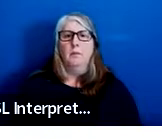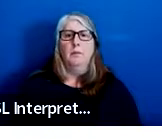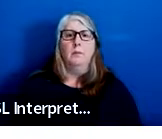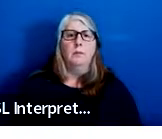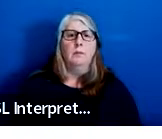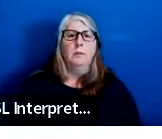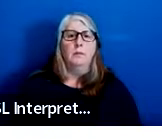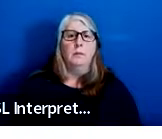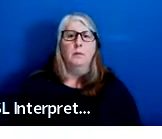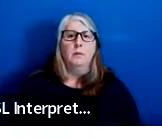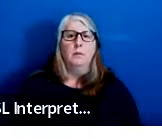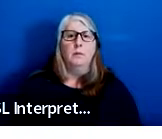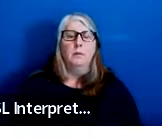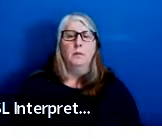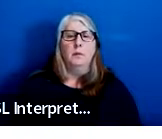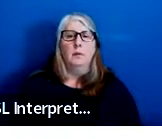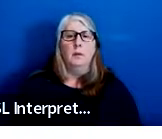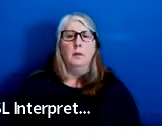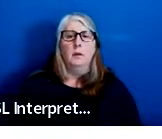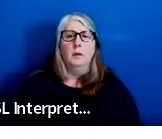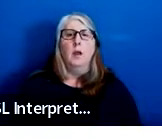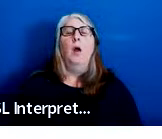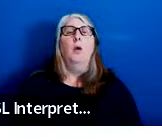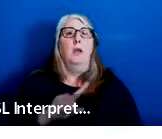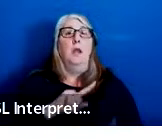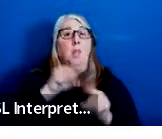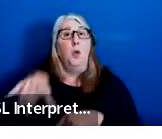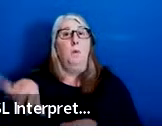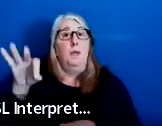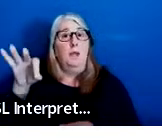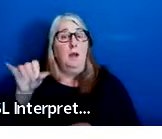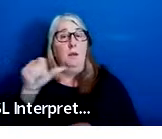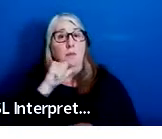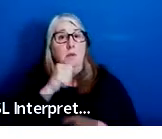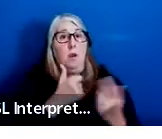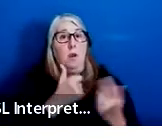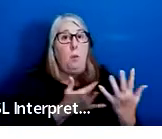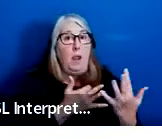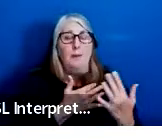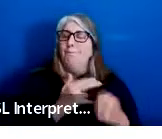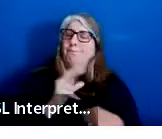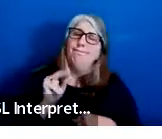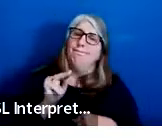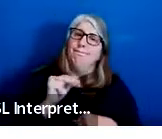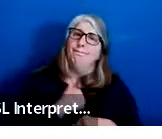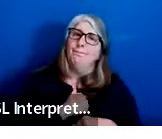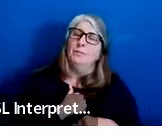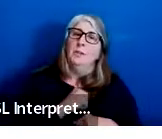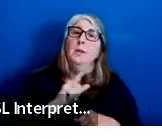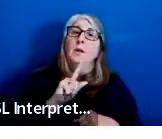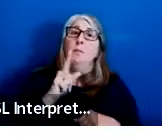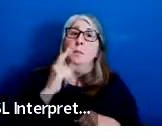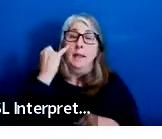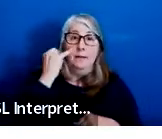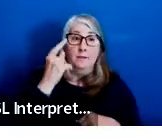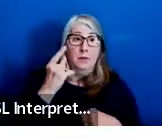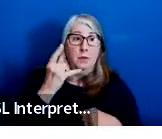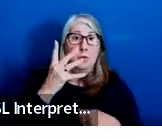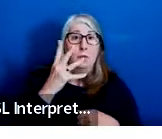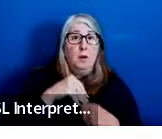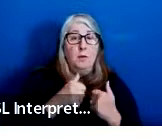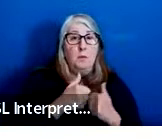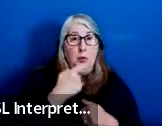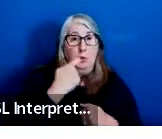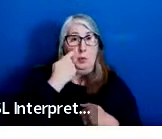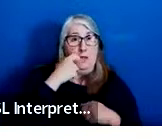Yeah, unfortunately, you cannot come to pick up a bin, but you can always send us an inquiry if you were part of the most